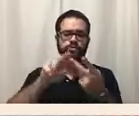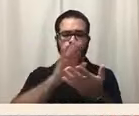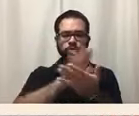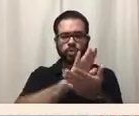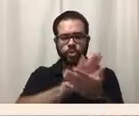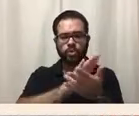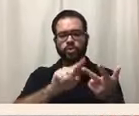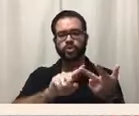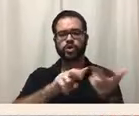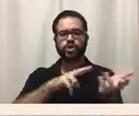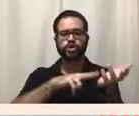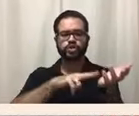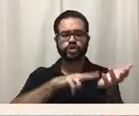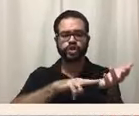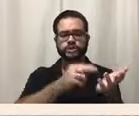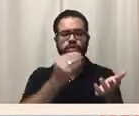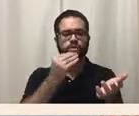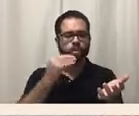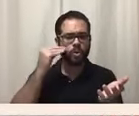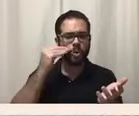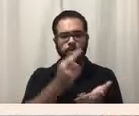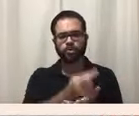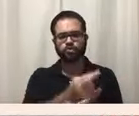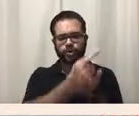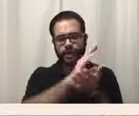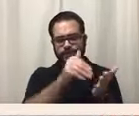rehab facilities, hospitals,